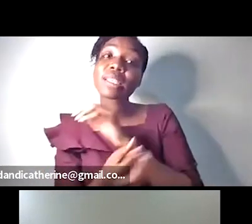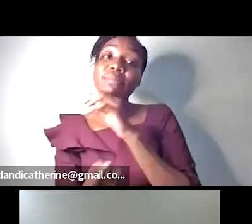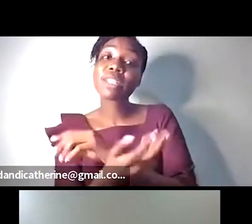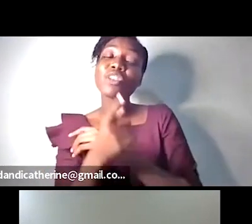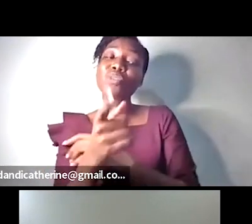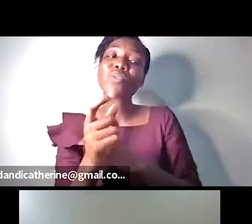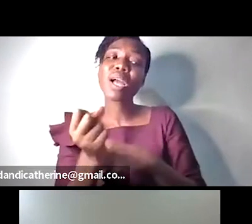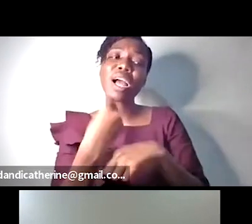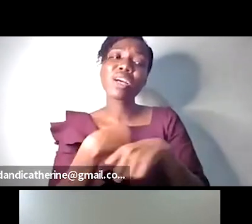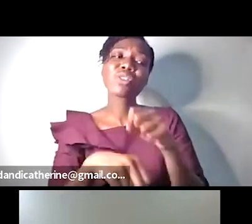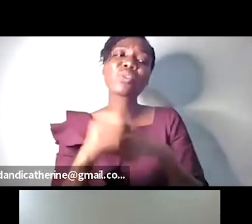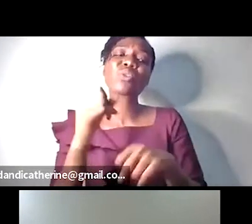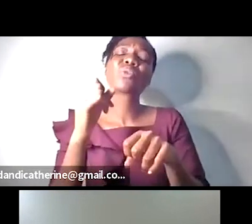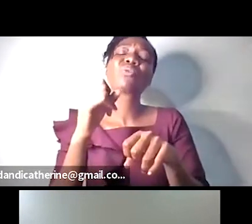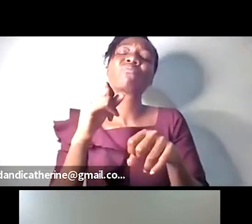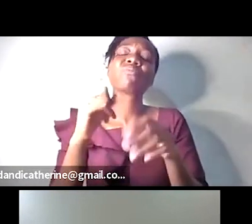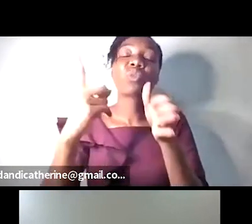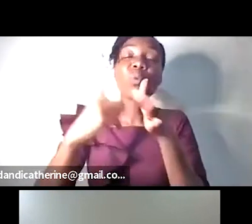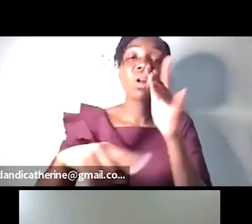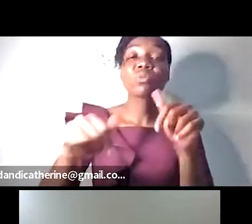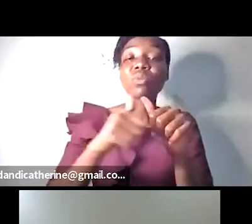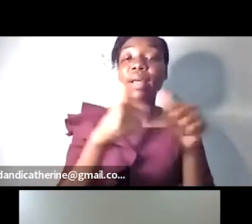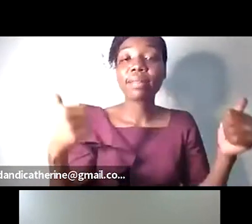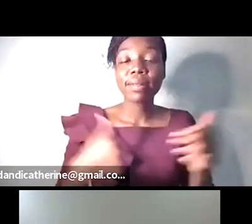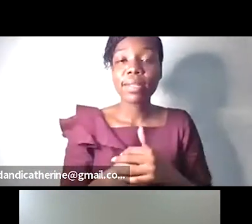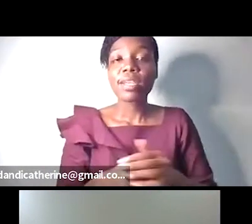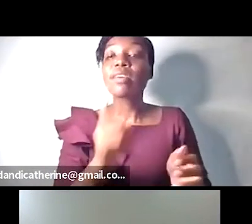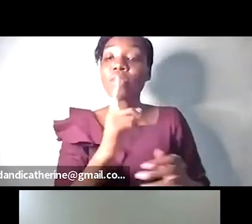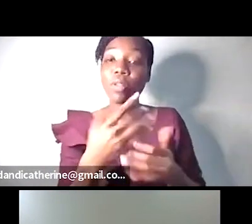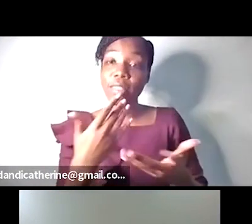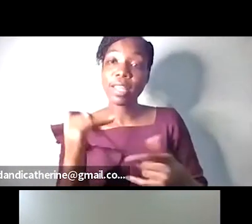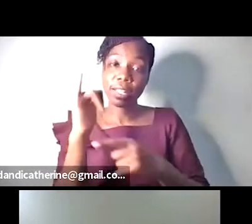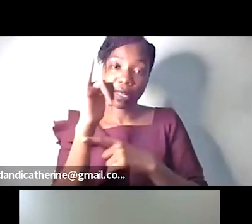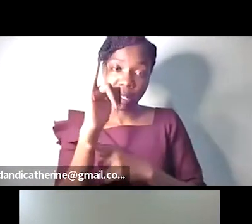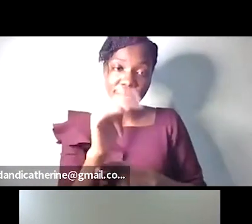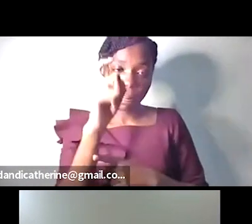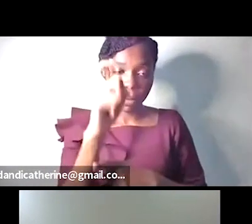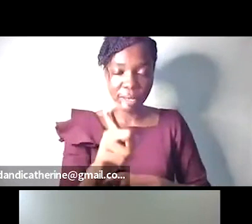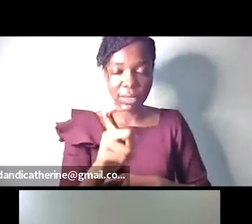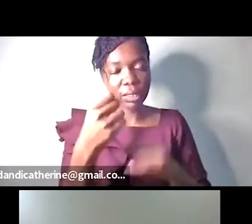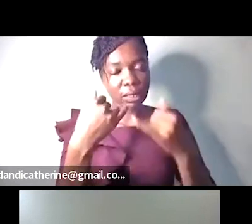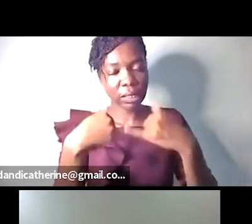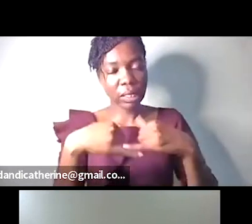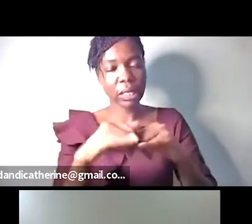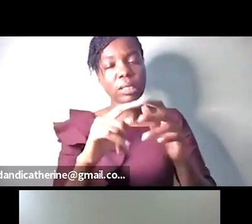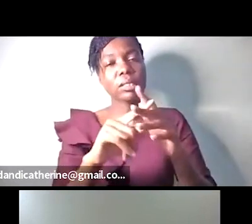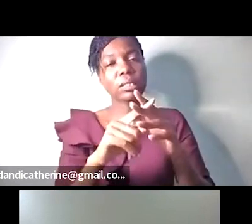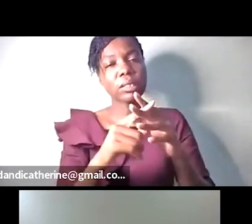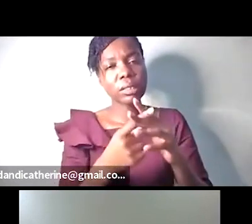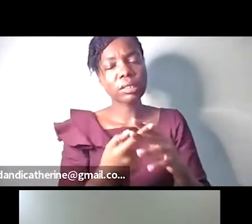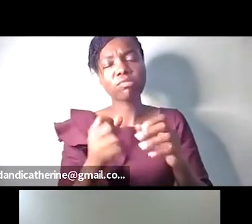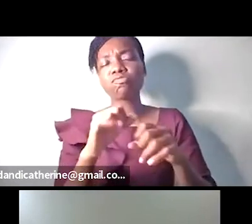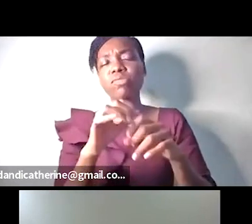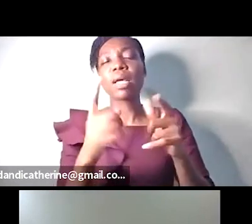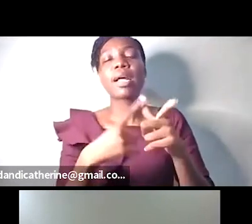that thing that you're told you are good at is the one thing that you should begin to explore and expand your mind in